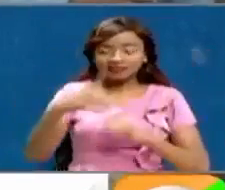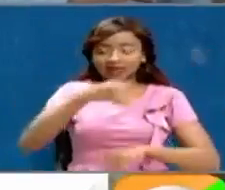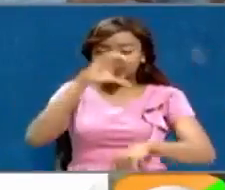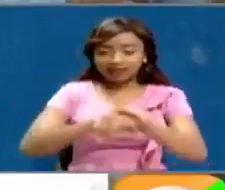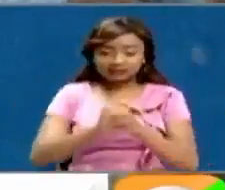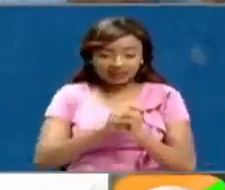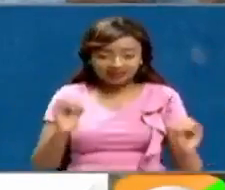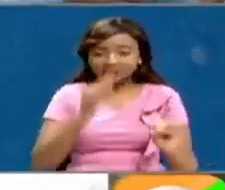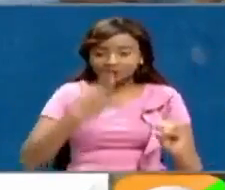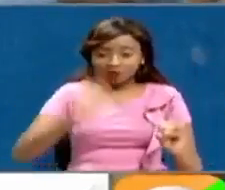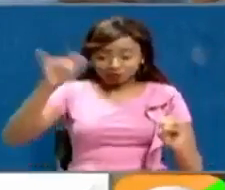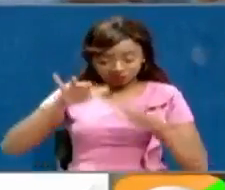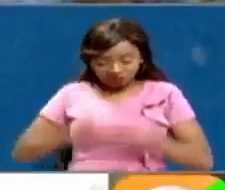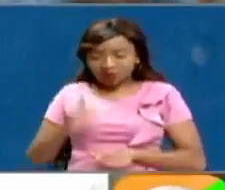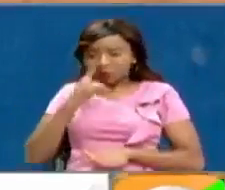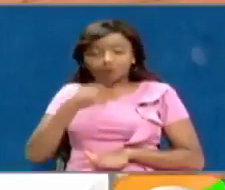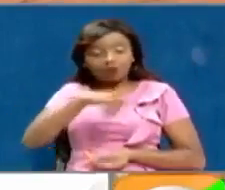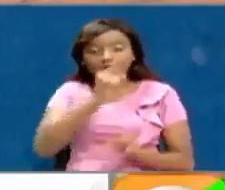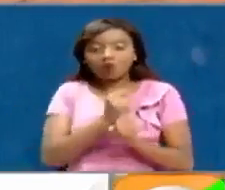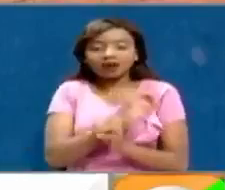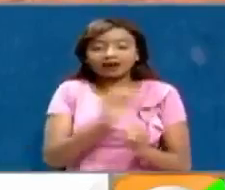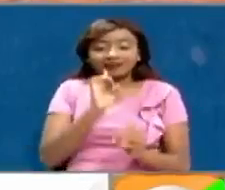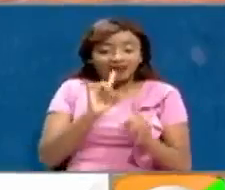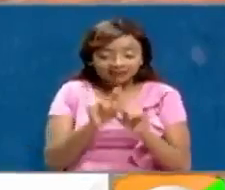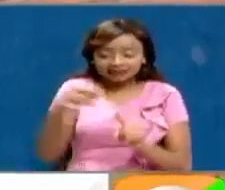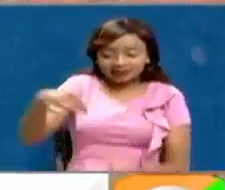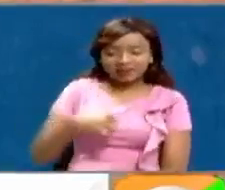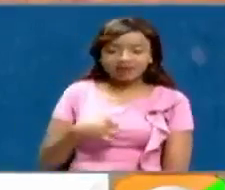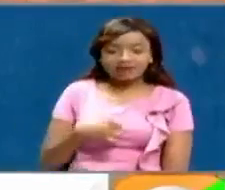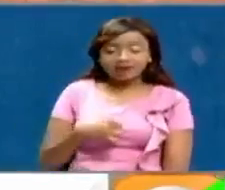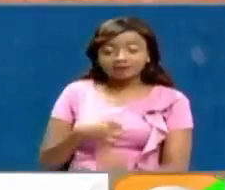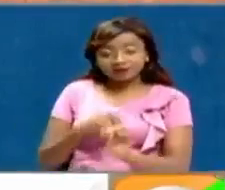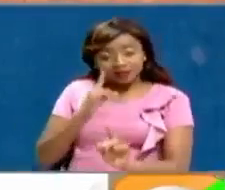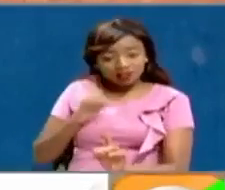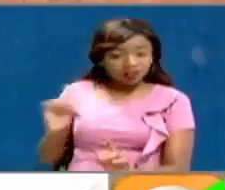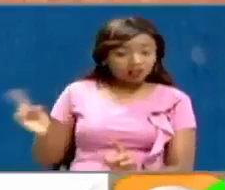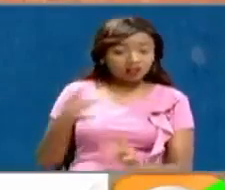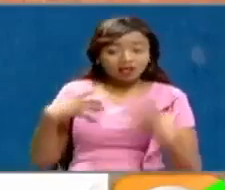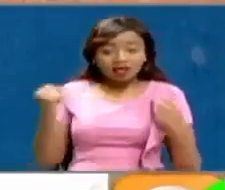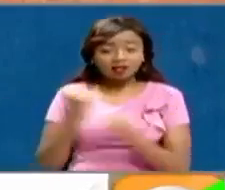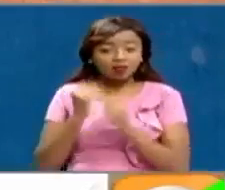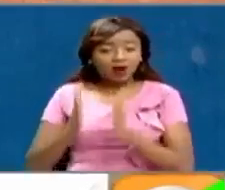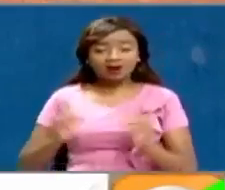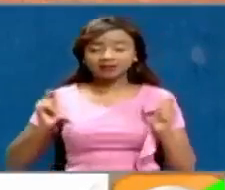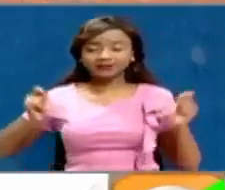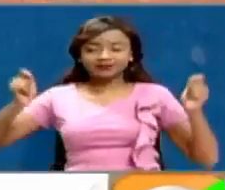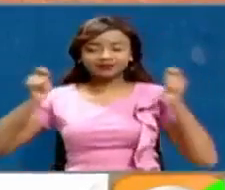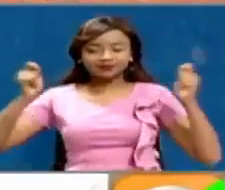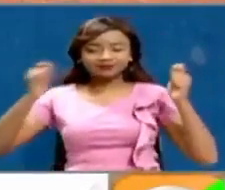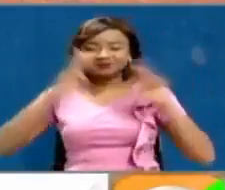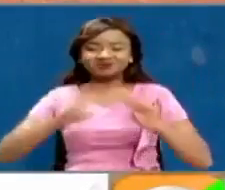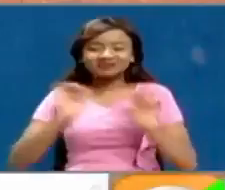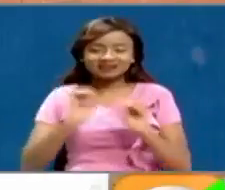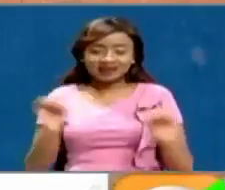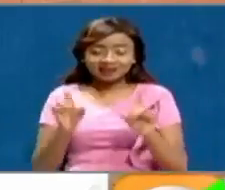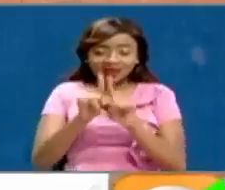home from work until their demands are met. In the face of a disgruntled health workforce over unpaid salaries and the quality